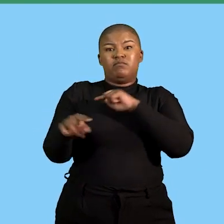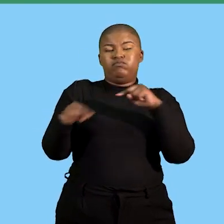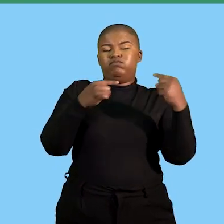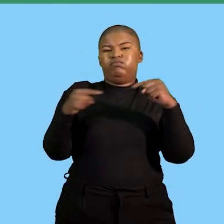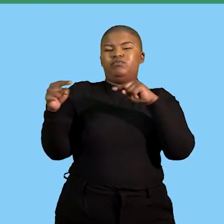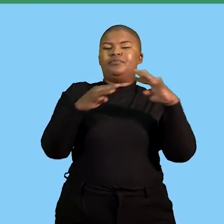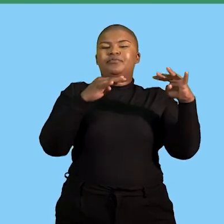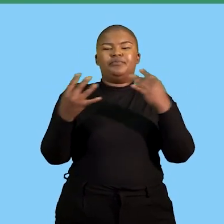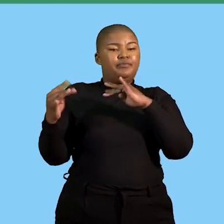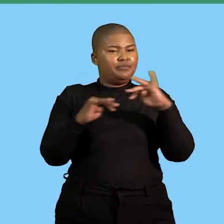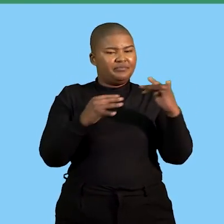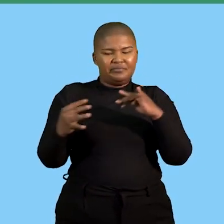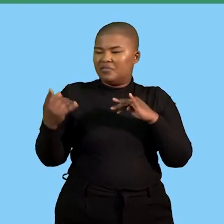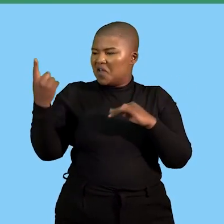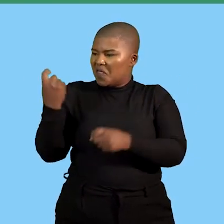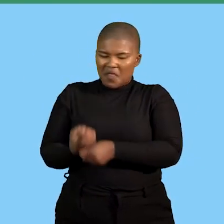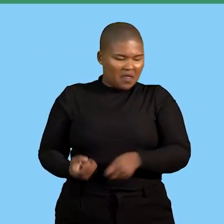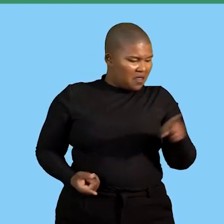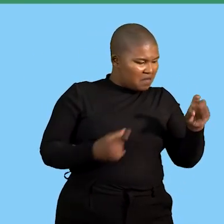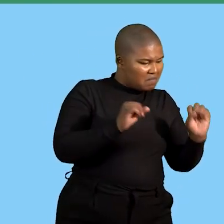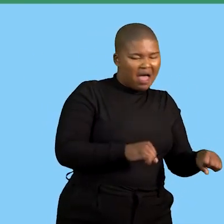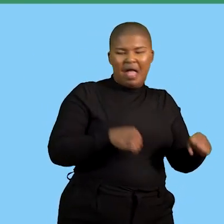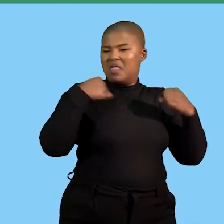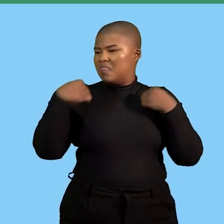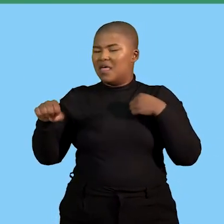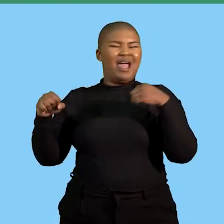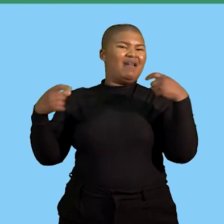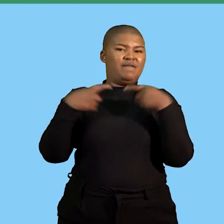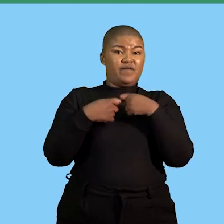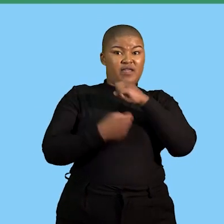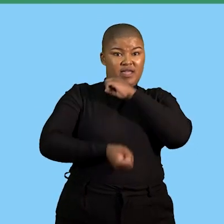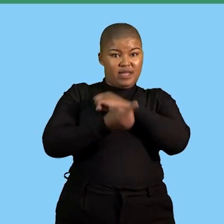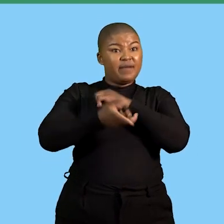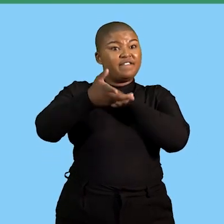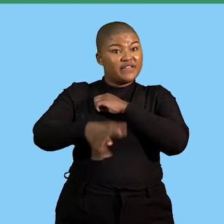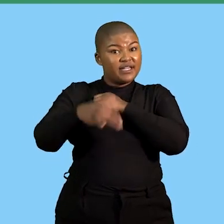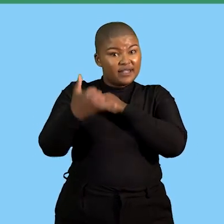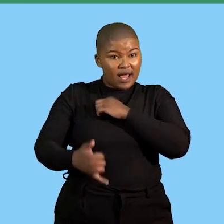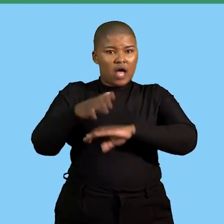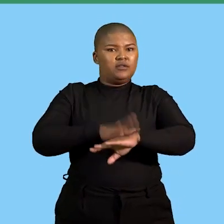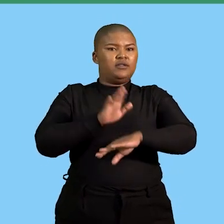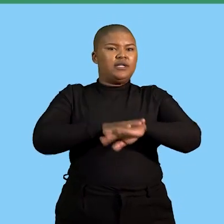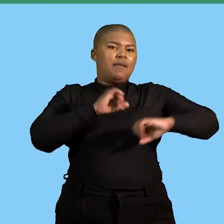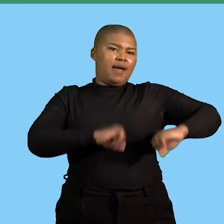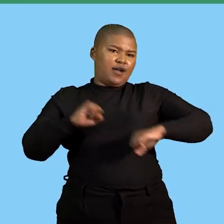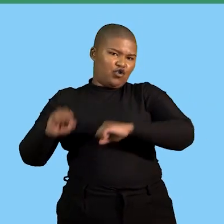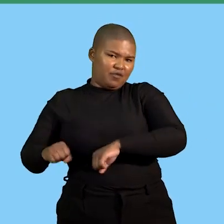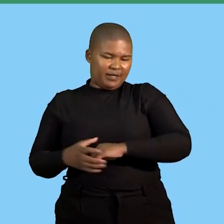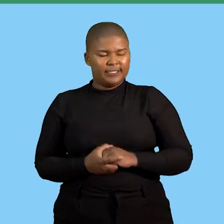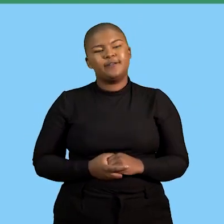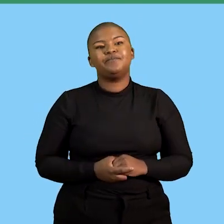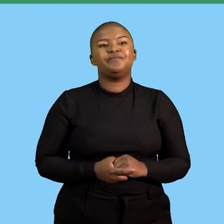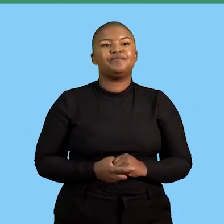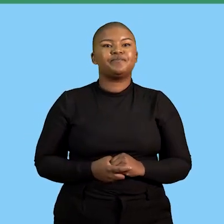whereby they were not agreeing on matters. Hence, we say they achieve an agreement and reach consensus. And